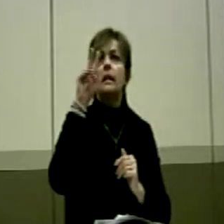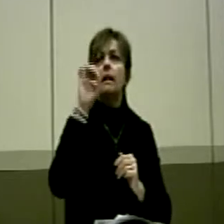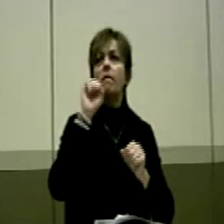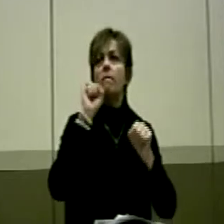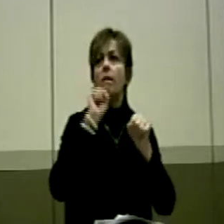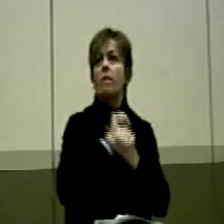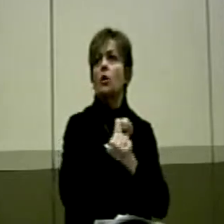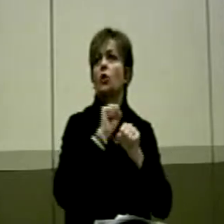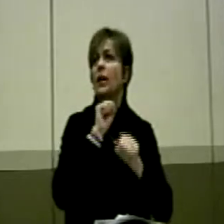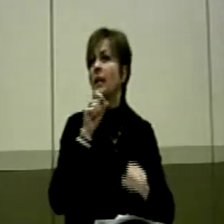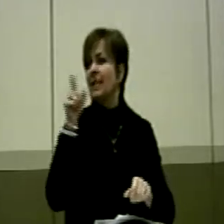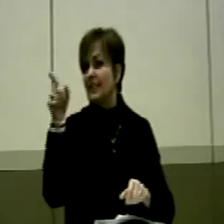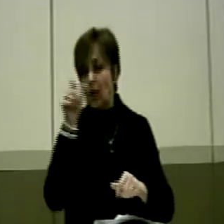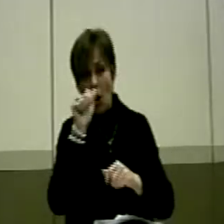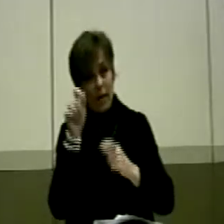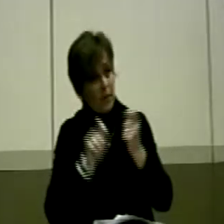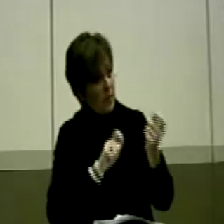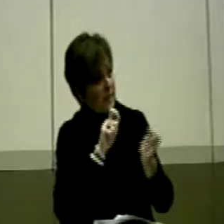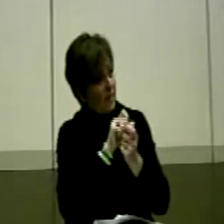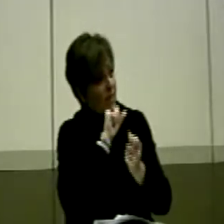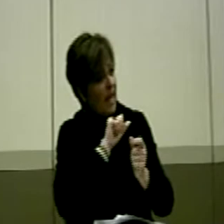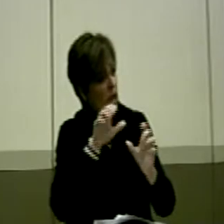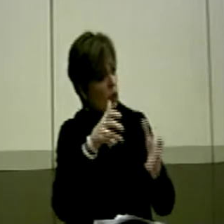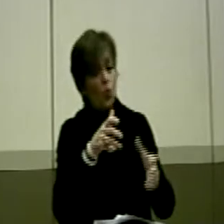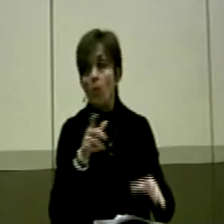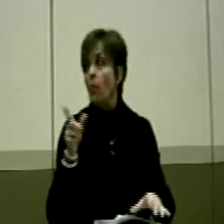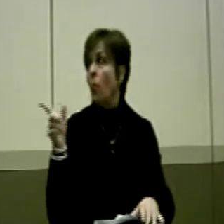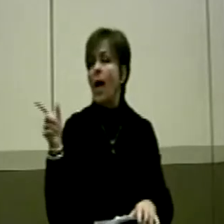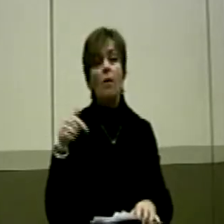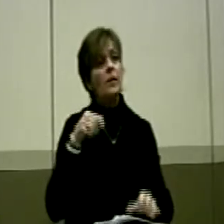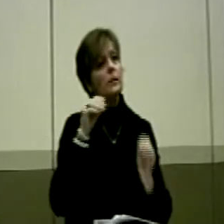This more geared towards like the elementary area.